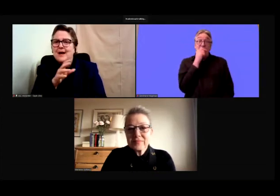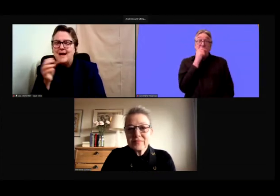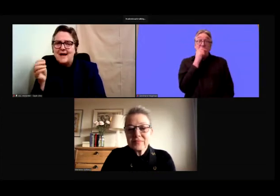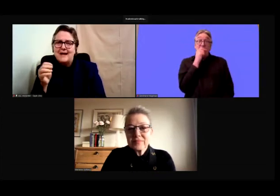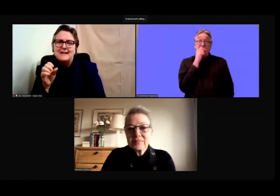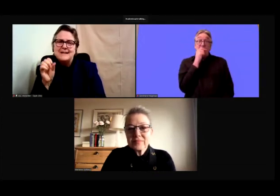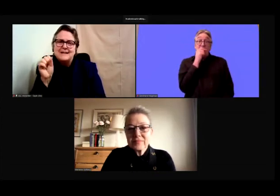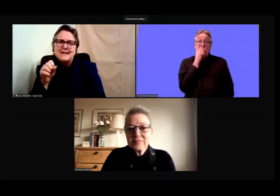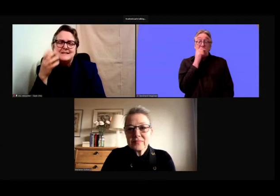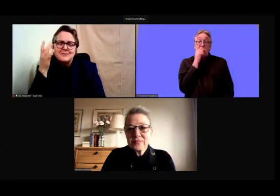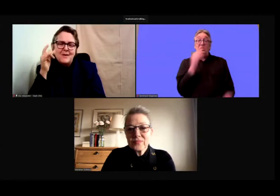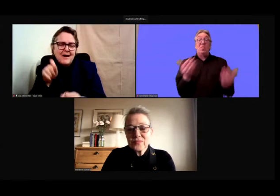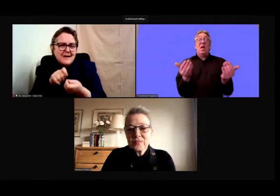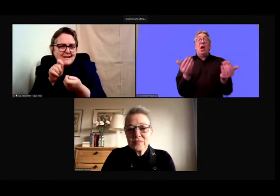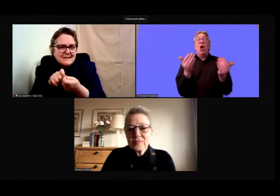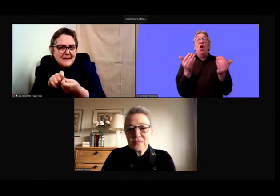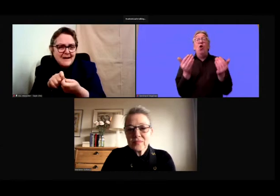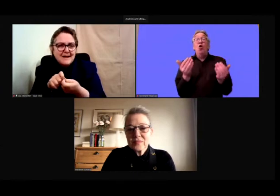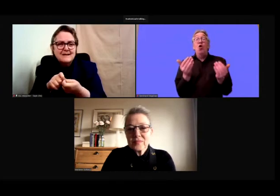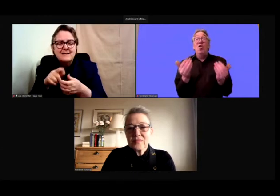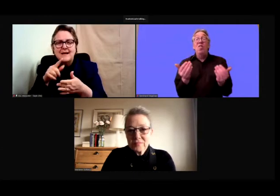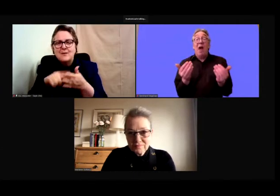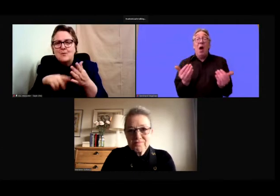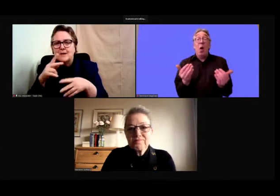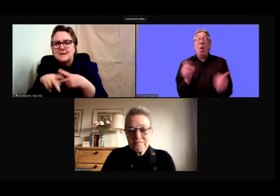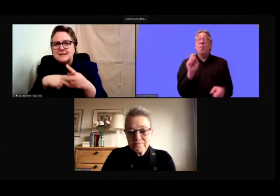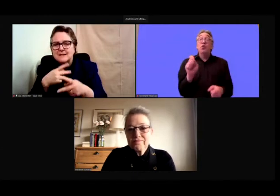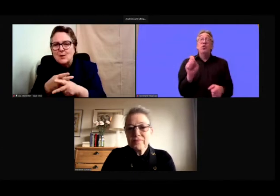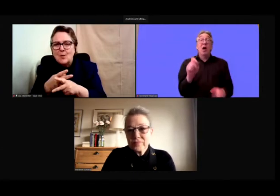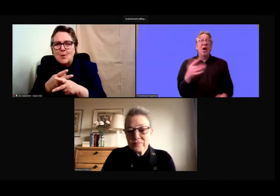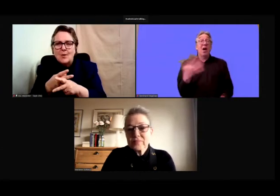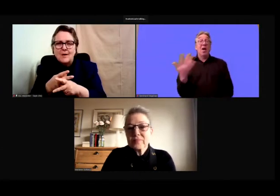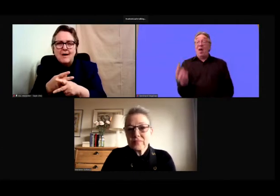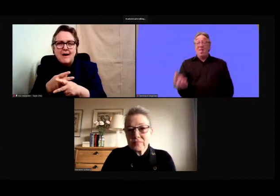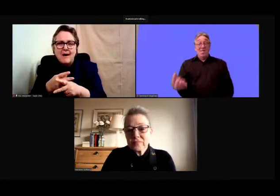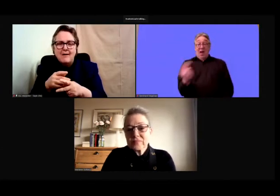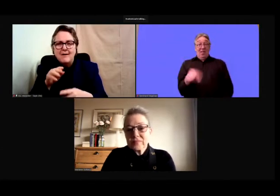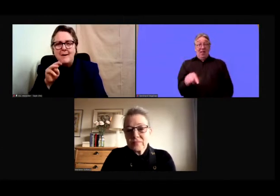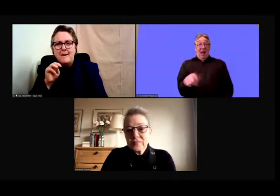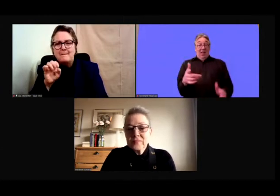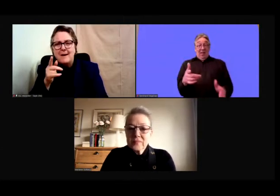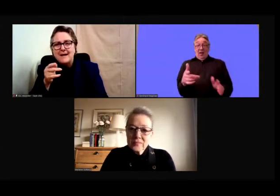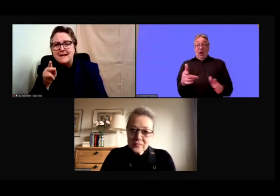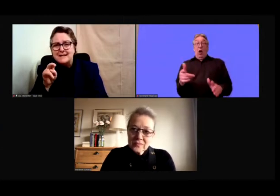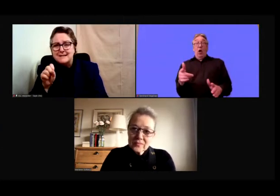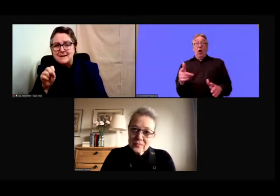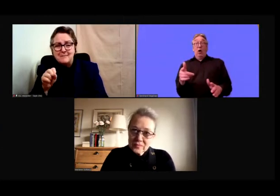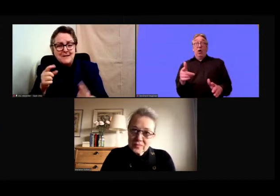Why exactly and what sort of mechanism drives this bidirectional influence?